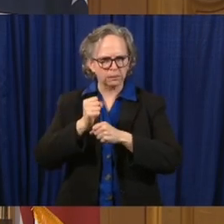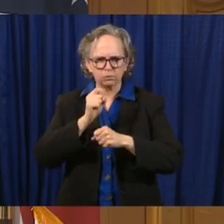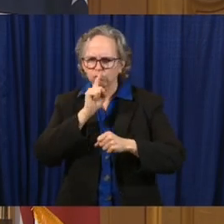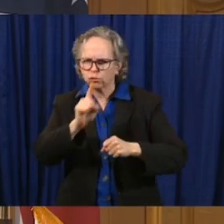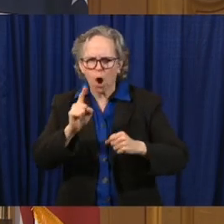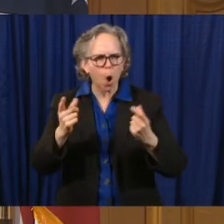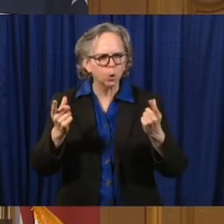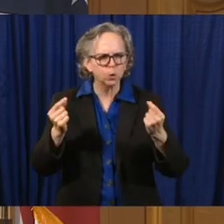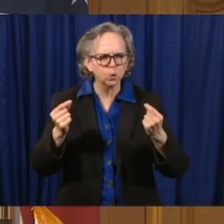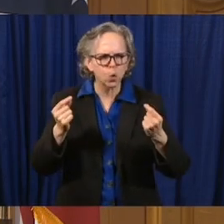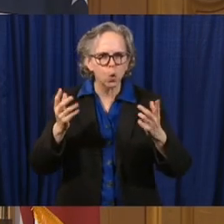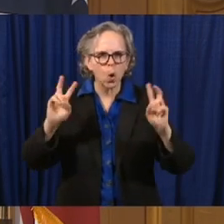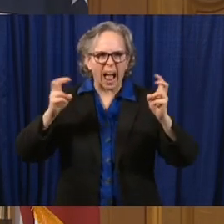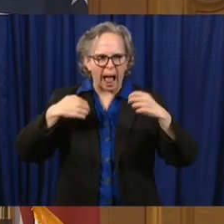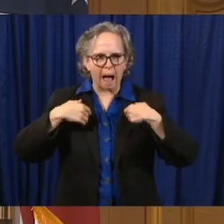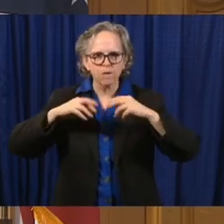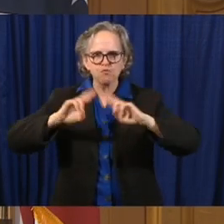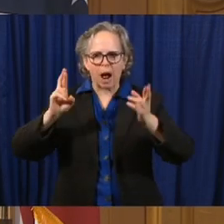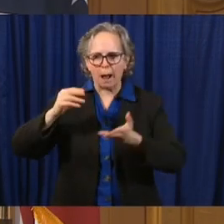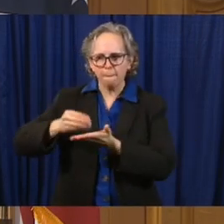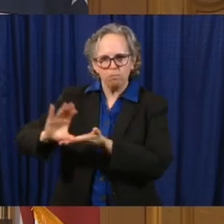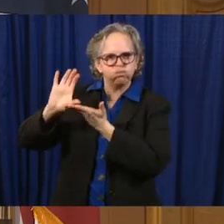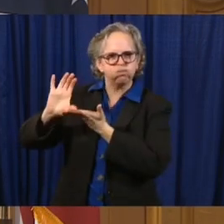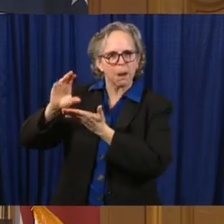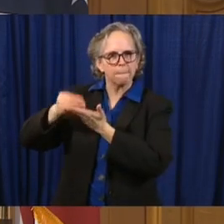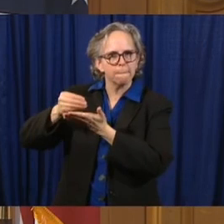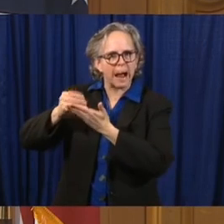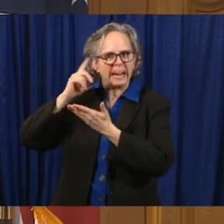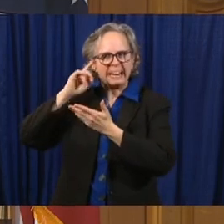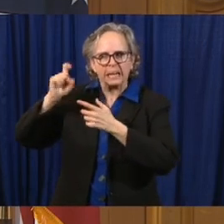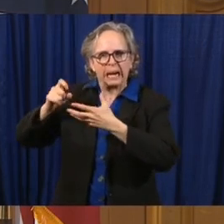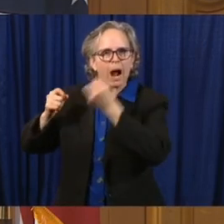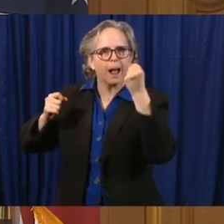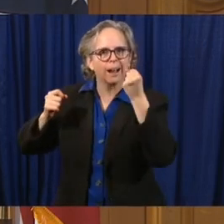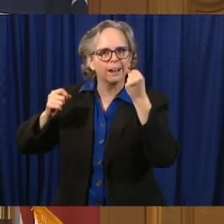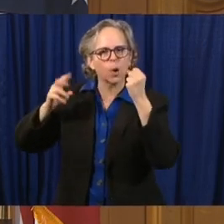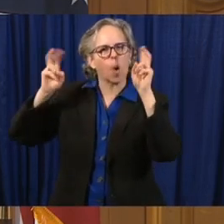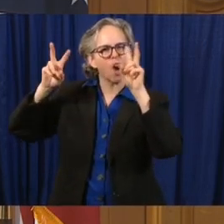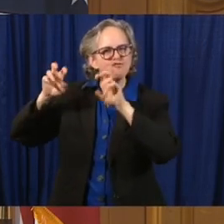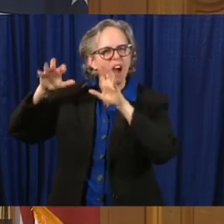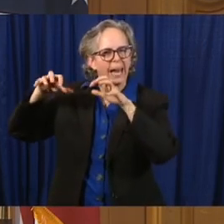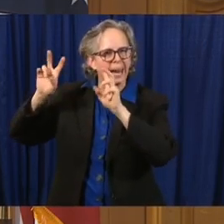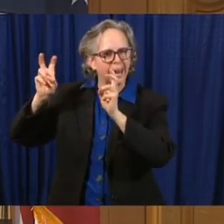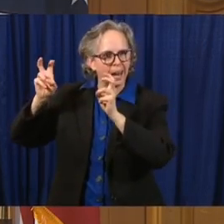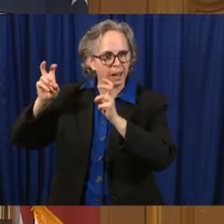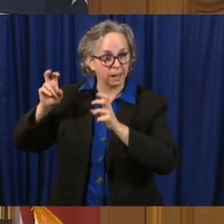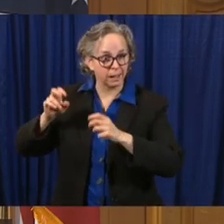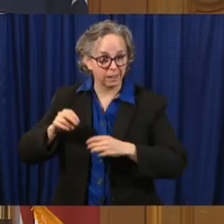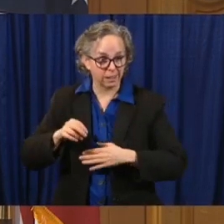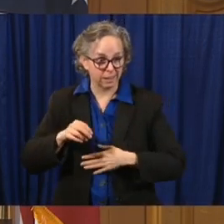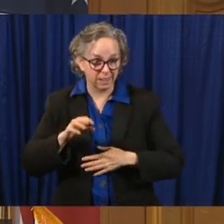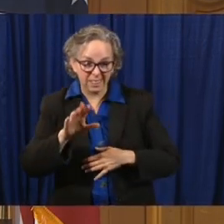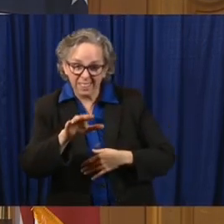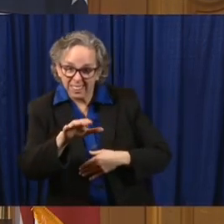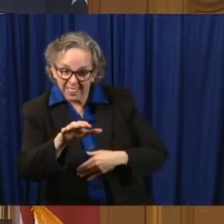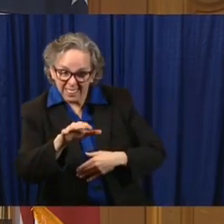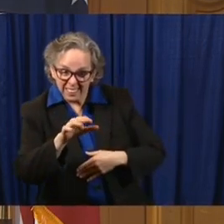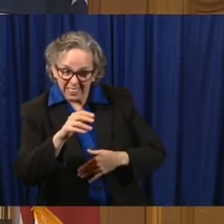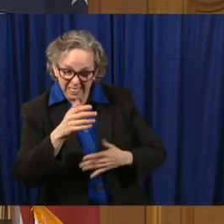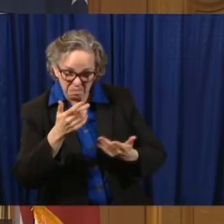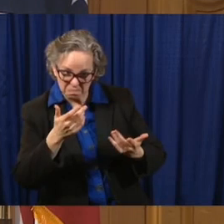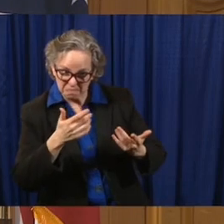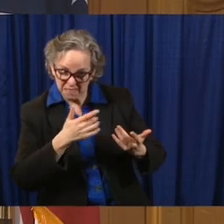is something we'll be talking with the members of the General Assembly about. But yes, it certainly is raining, and I want to congratulate the previous General